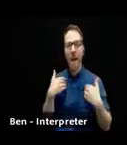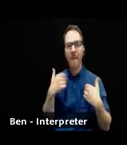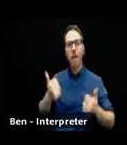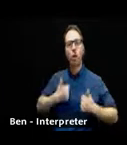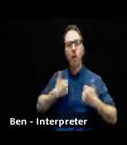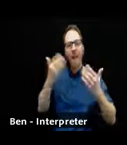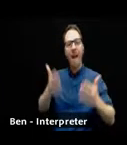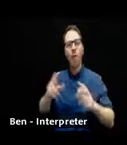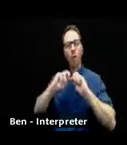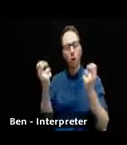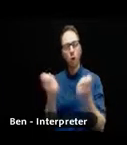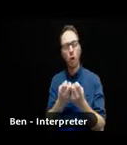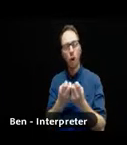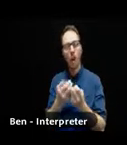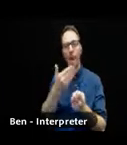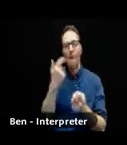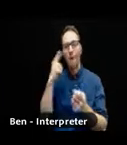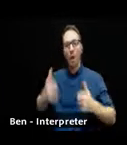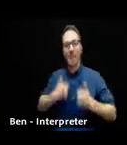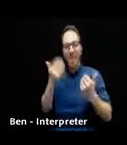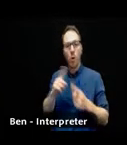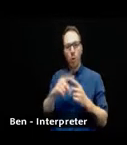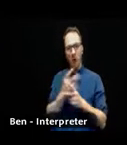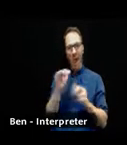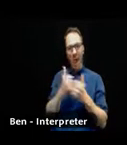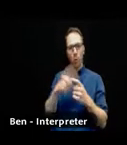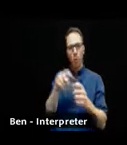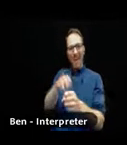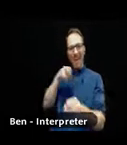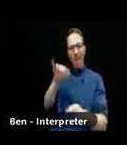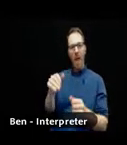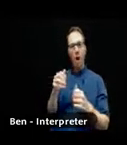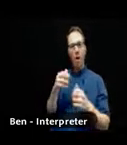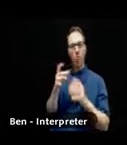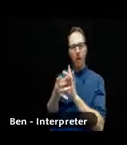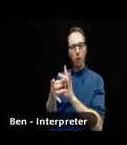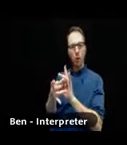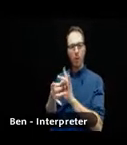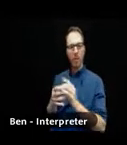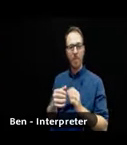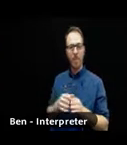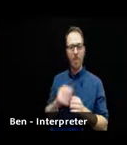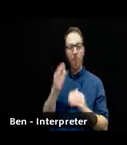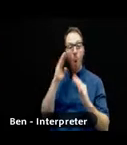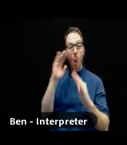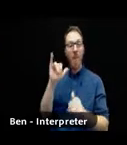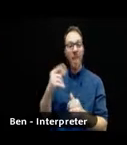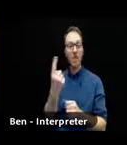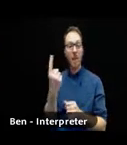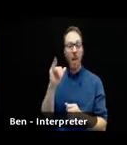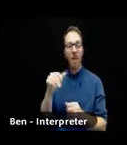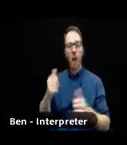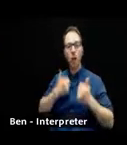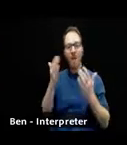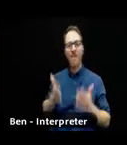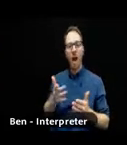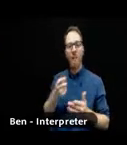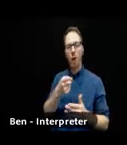circle just for the survivor to figure out how to get out of that relationship, right? Hopefully that's something that the survivor is coming